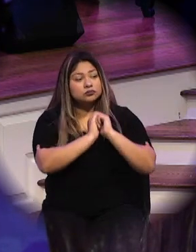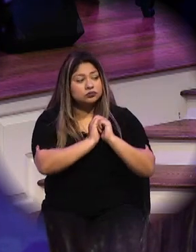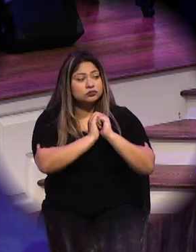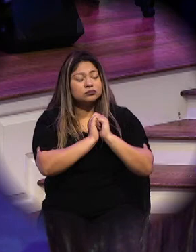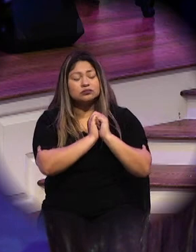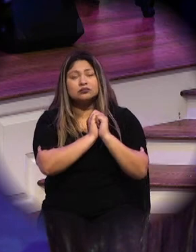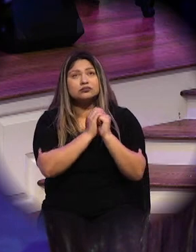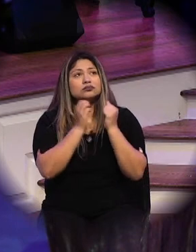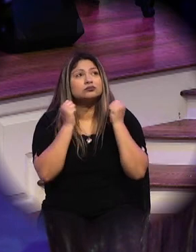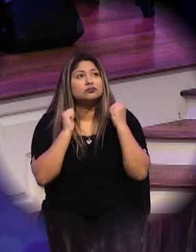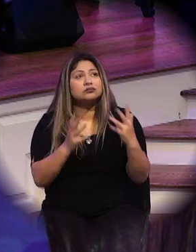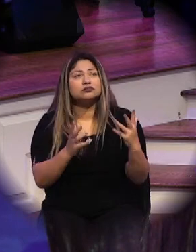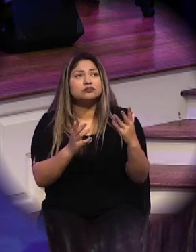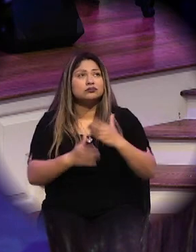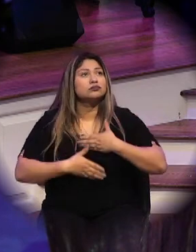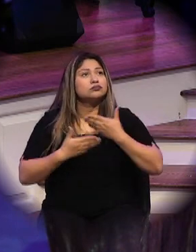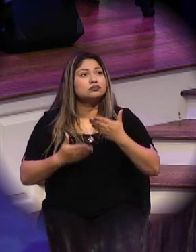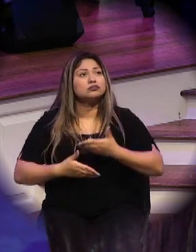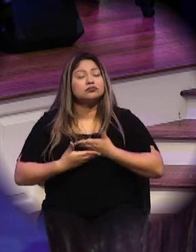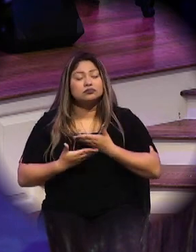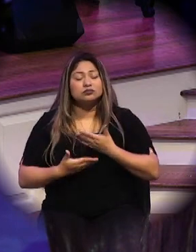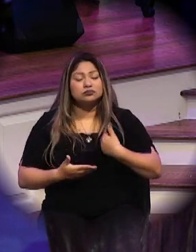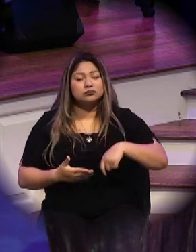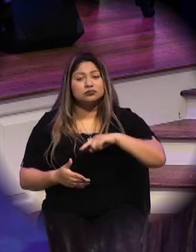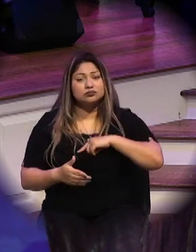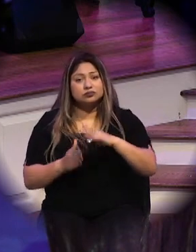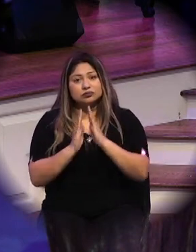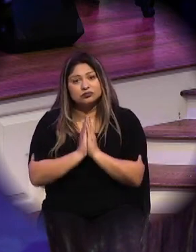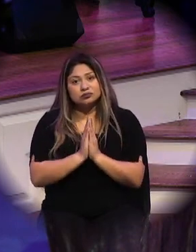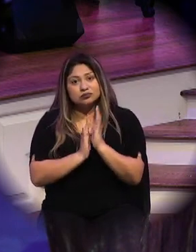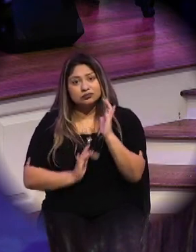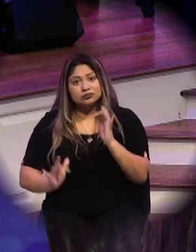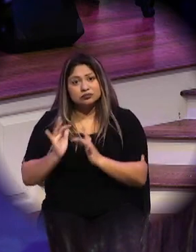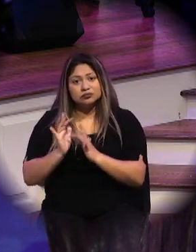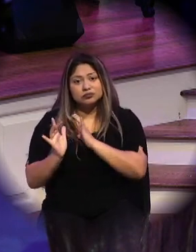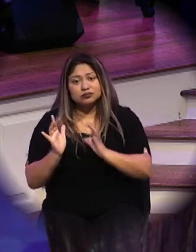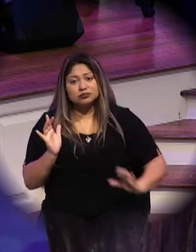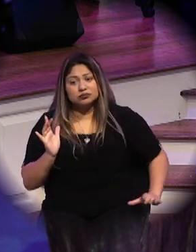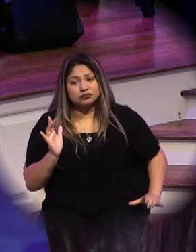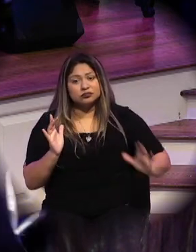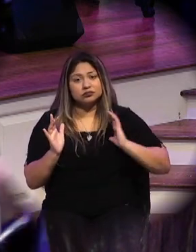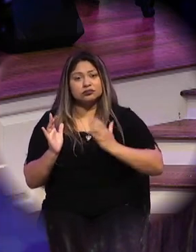much joy. We pray this in the name of Jesus Christ, our Lord. Amen.